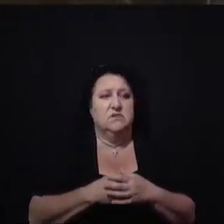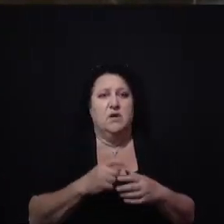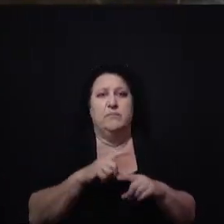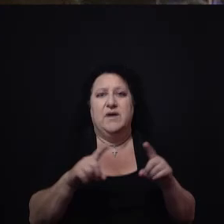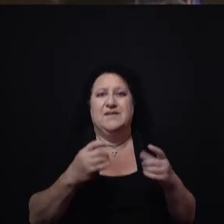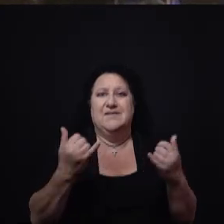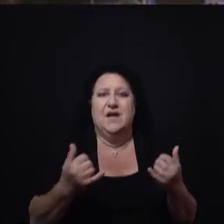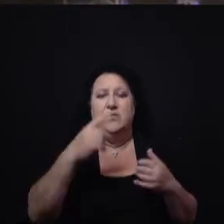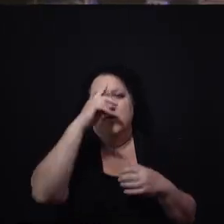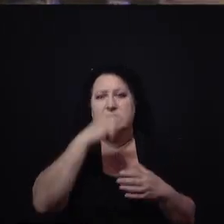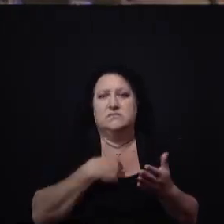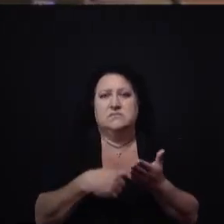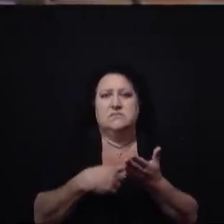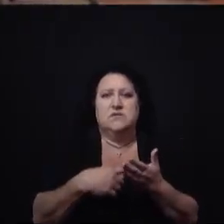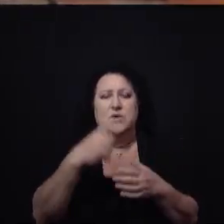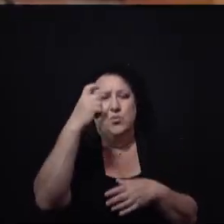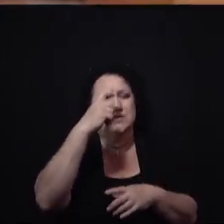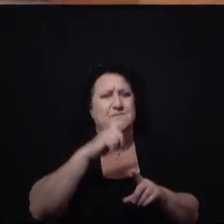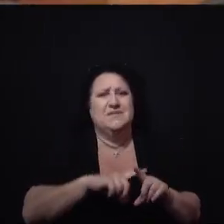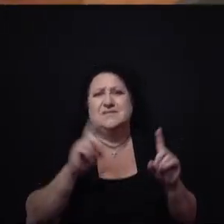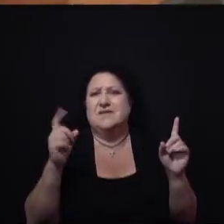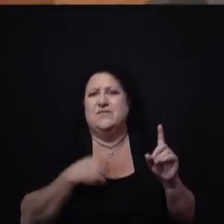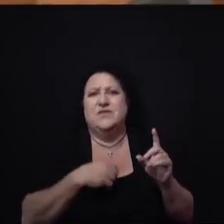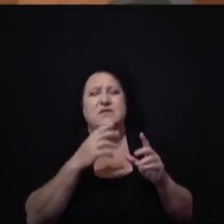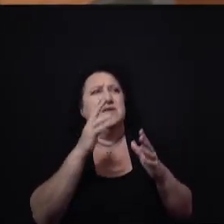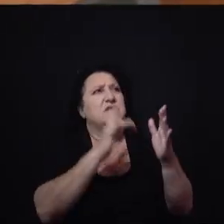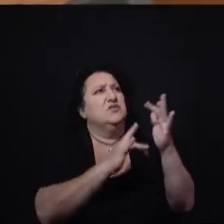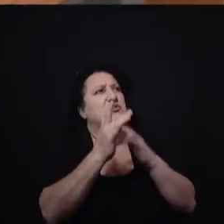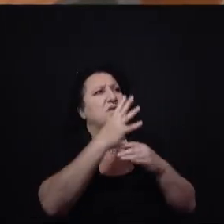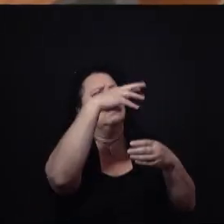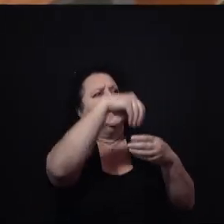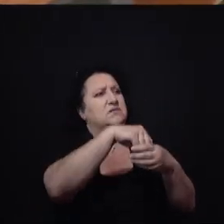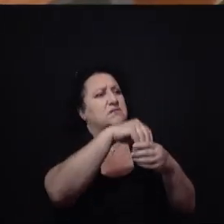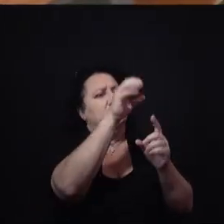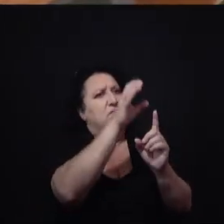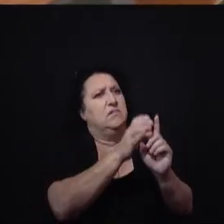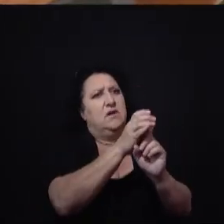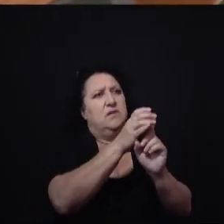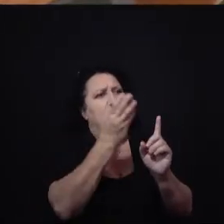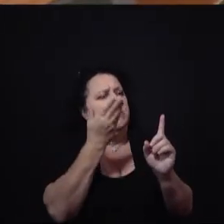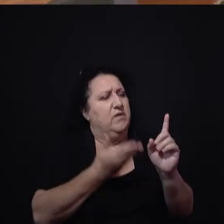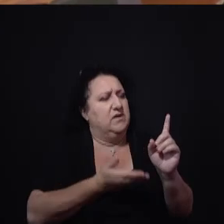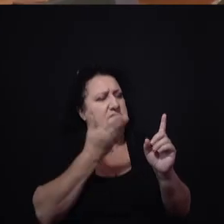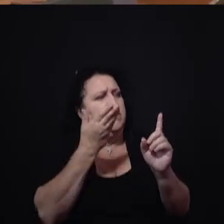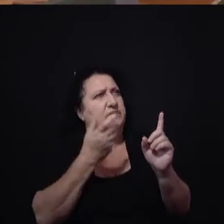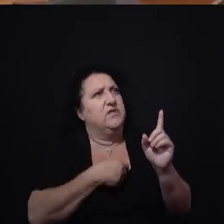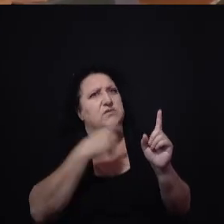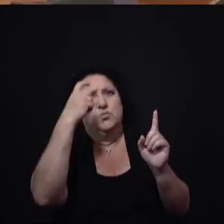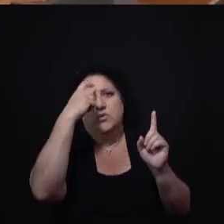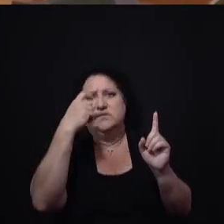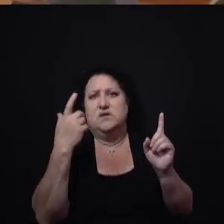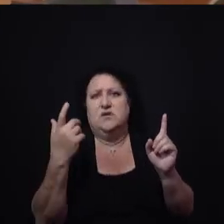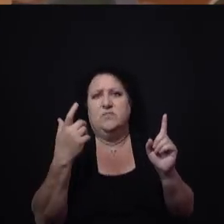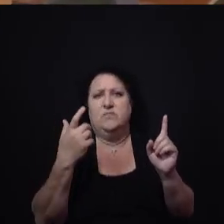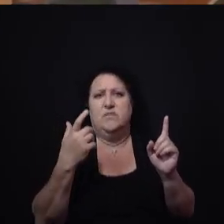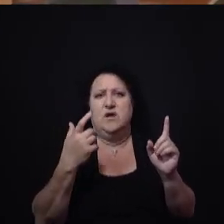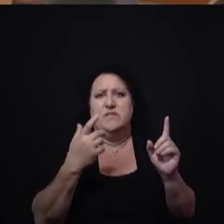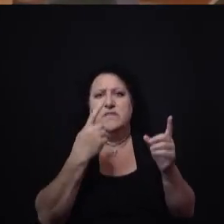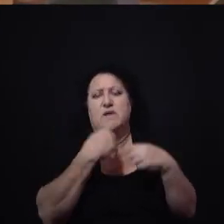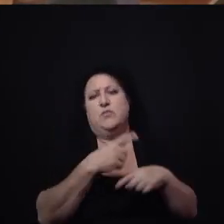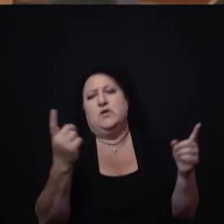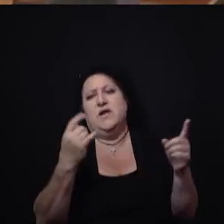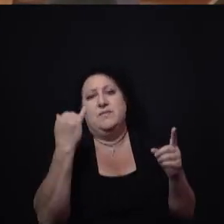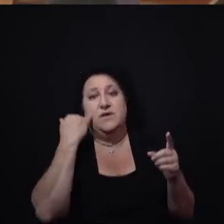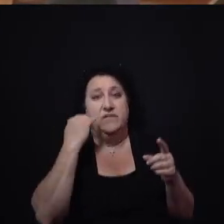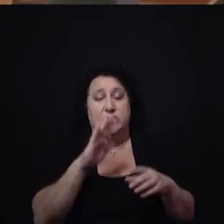that is embodied in Jesus Christ himself, the kind of wisdom that says, if you wanna keep your life, you gotta lose your life. If you wanna